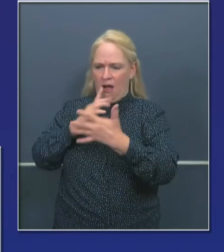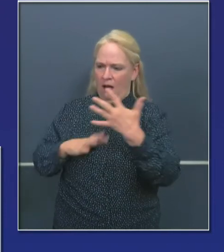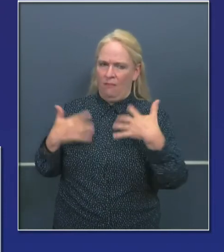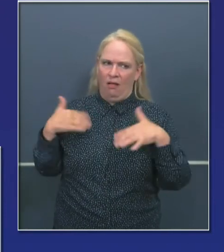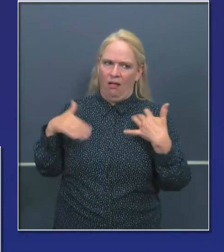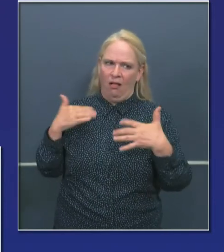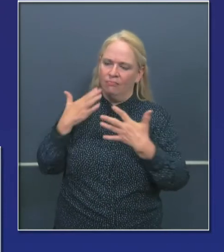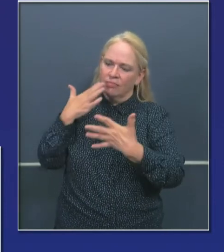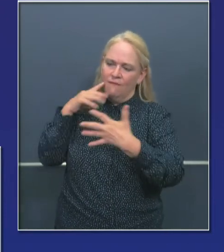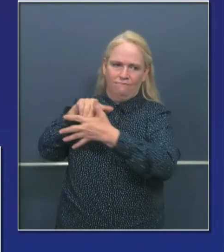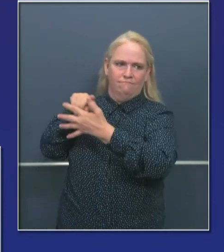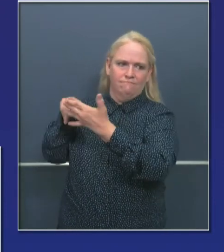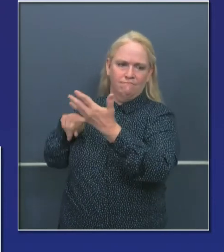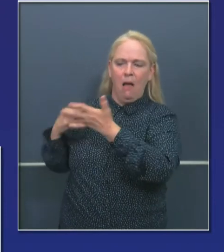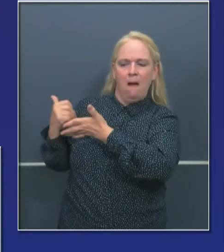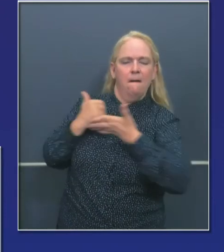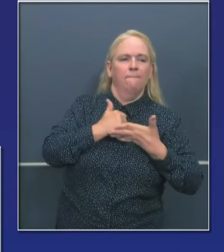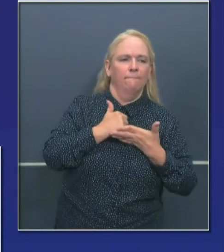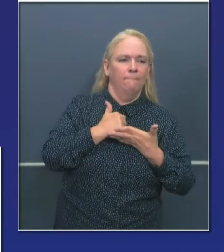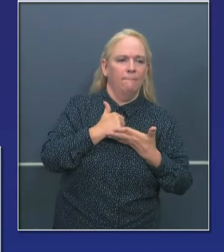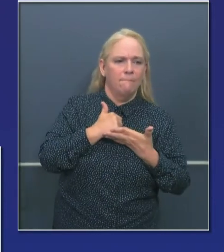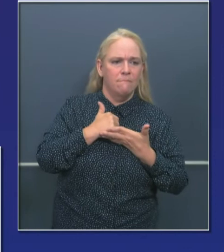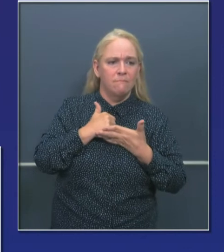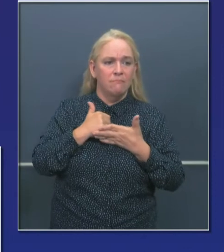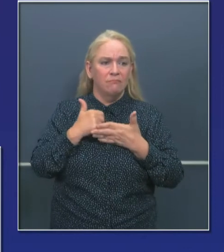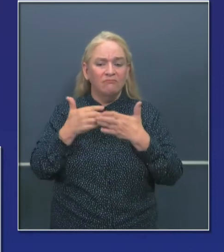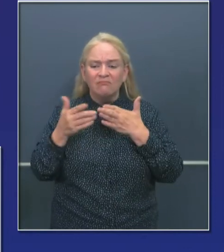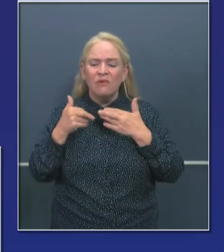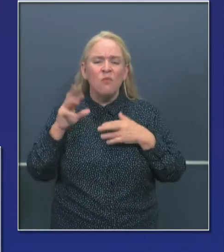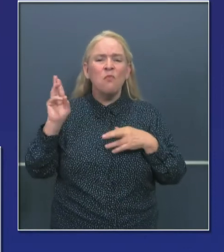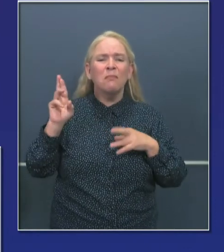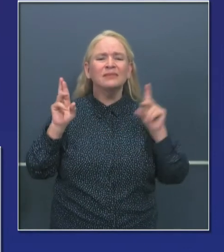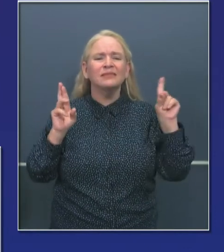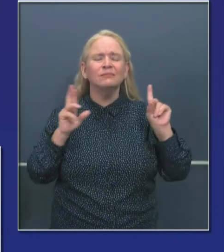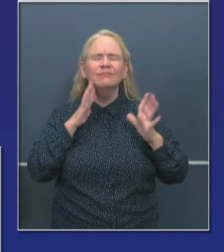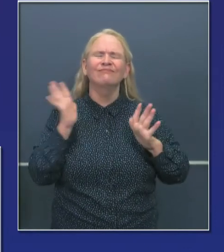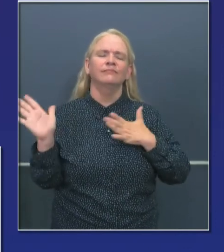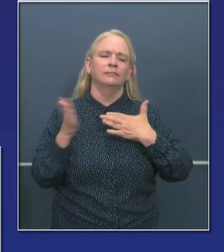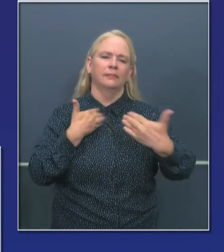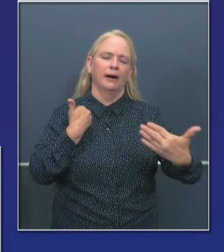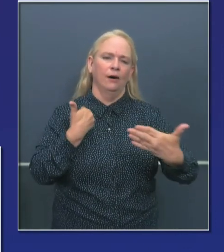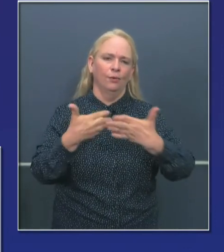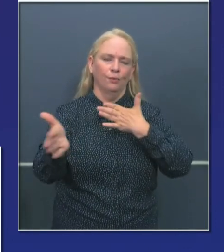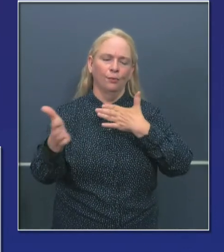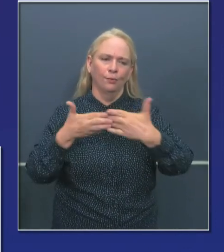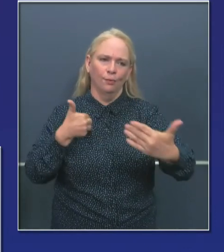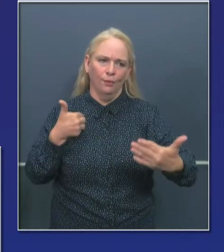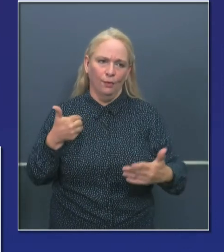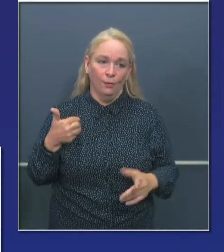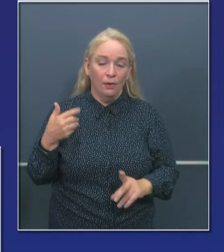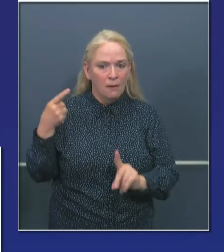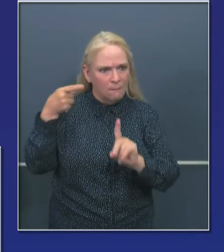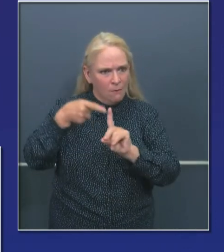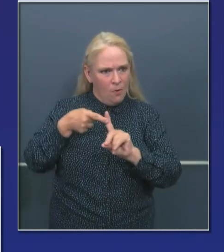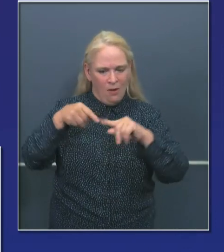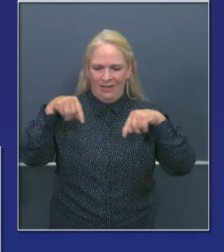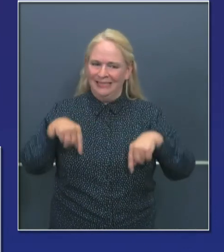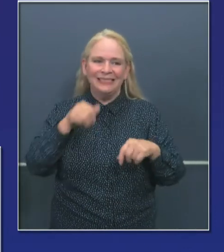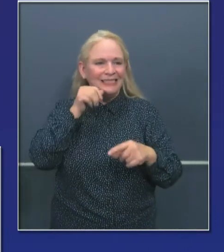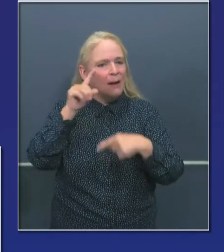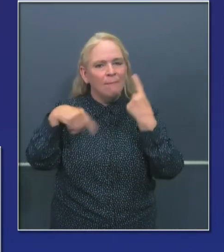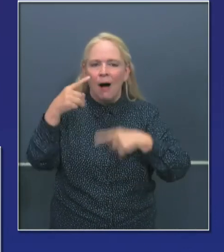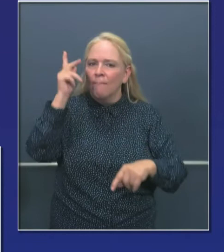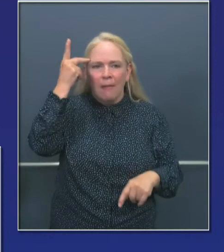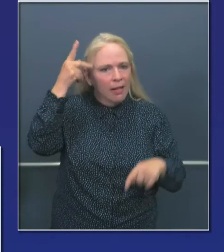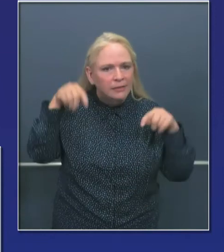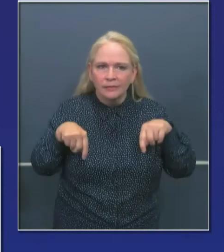2 representing the Republican Party, 2 representing the Democratic Party, making the point that this is not a partisan issue, this is not a political